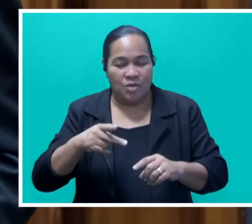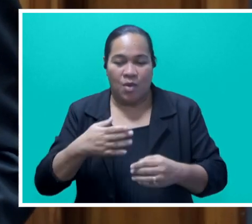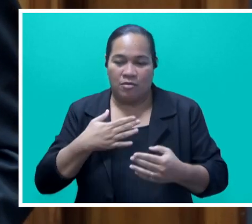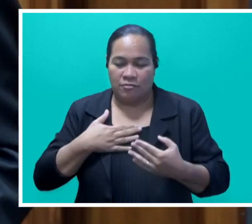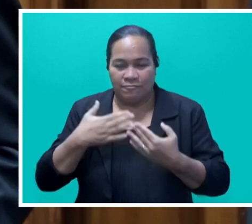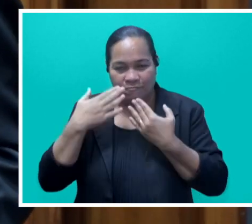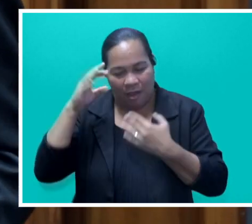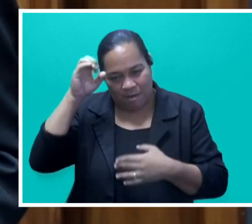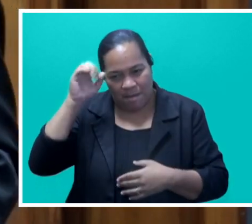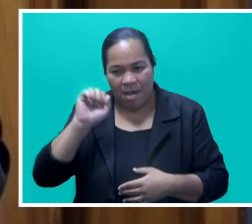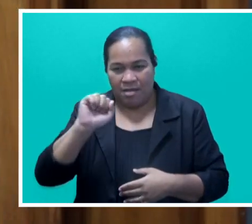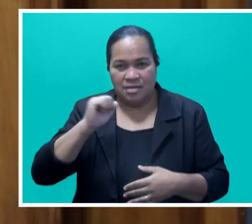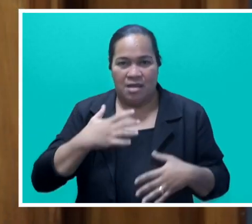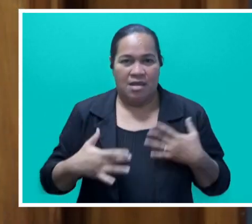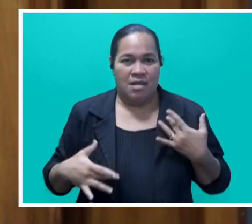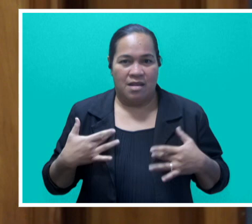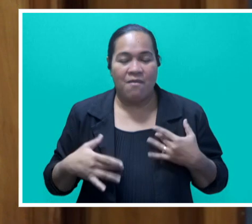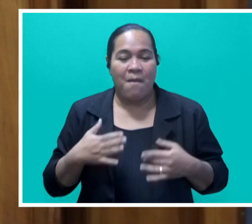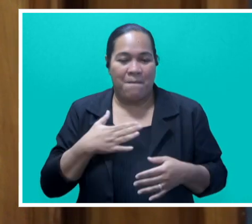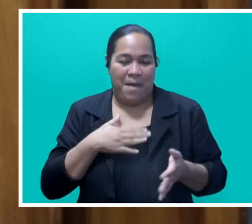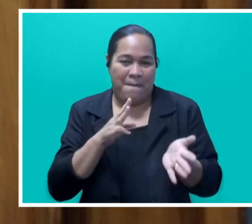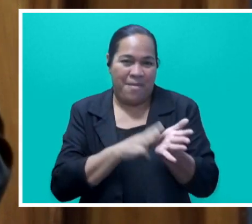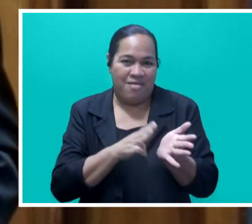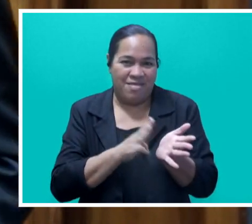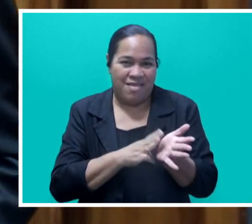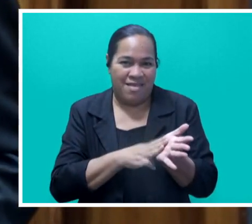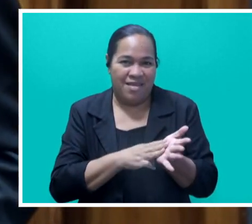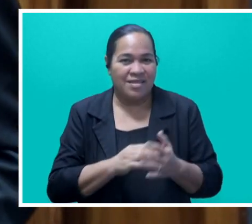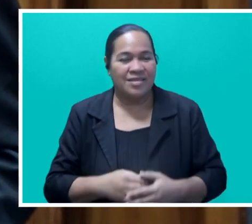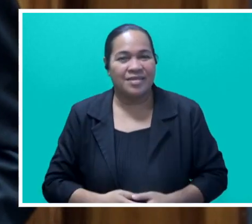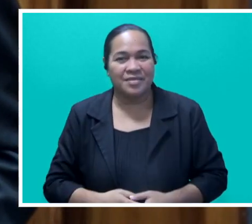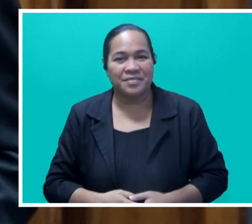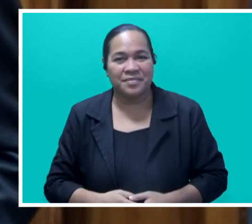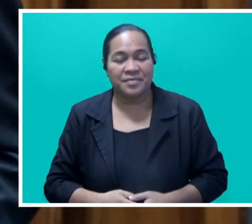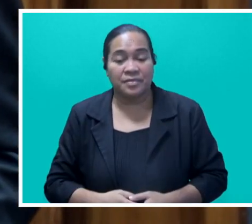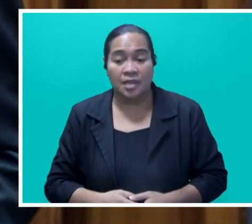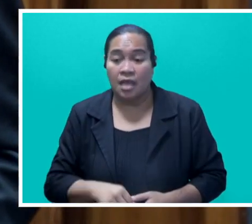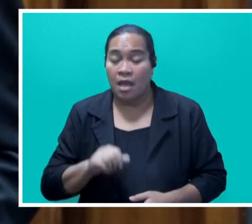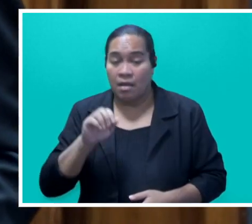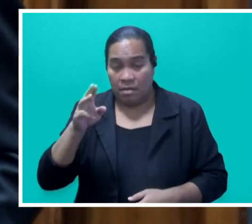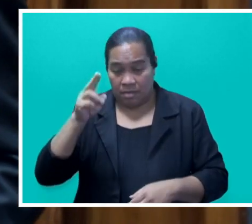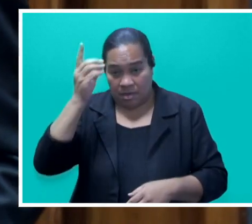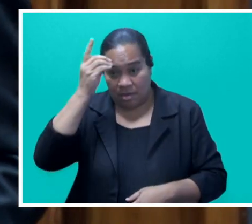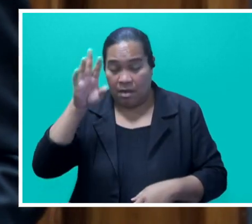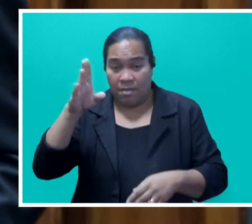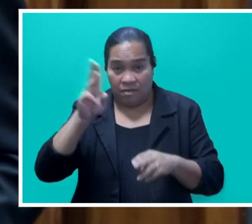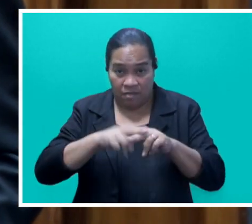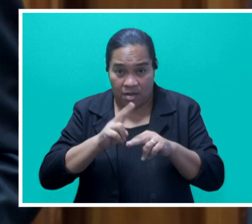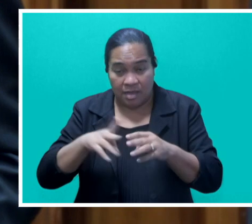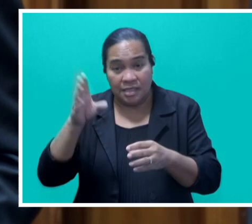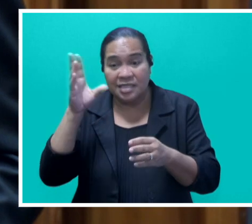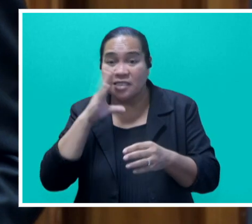life, and of course, my mother, Mrs. Esther Kamikamica. His speech, which he titled The